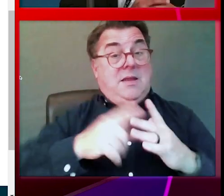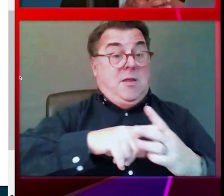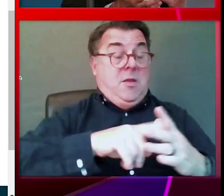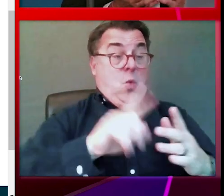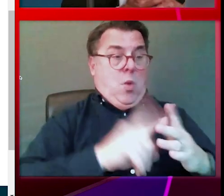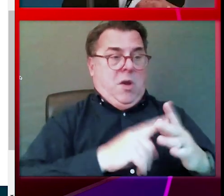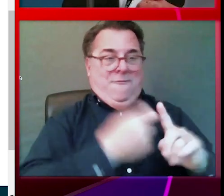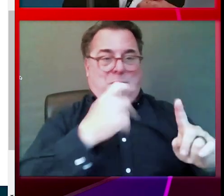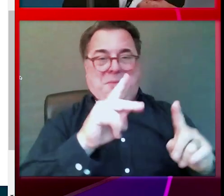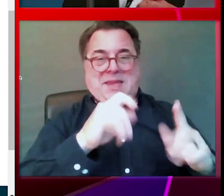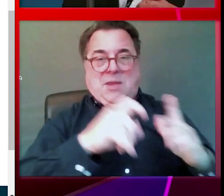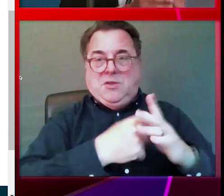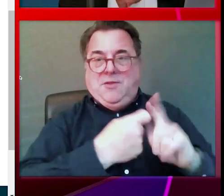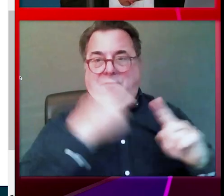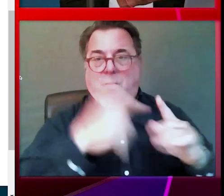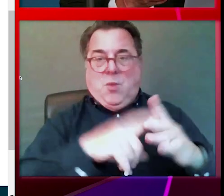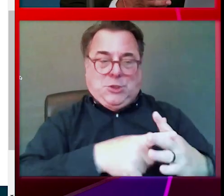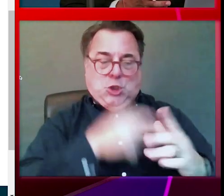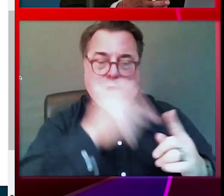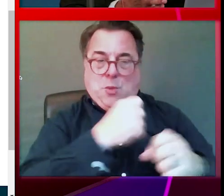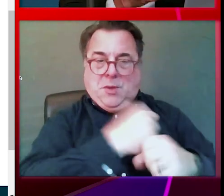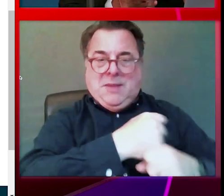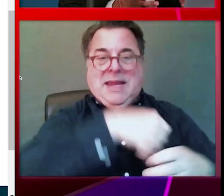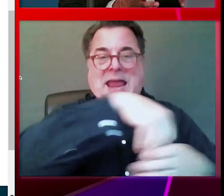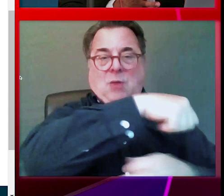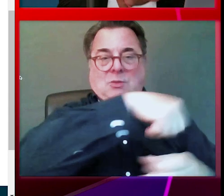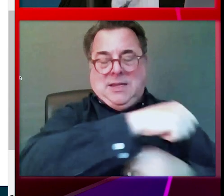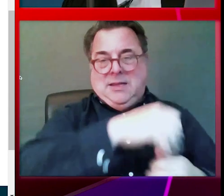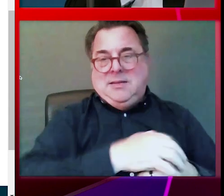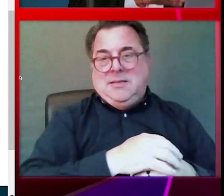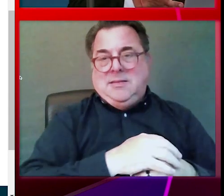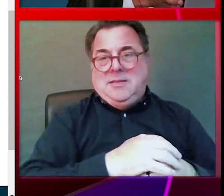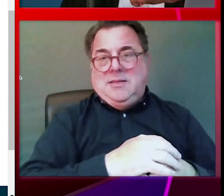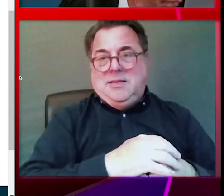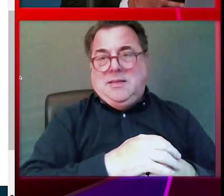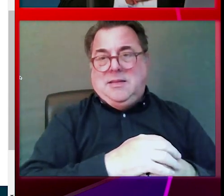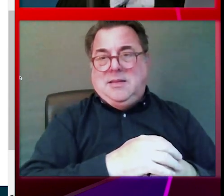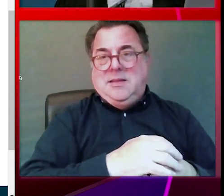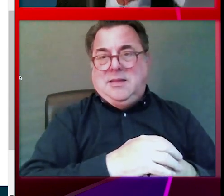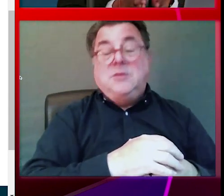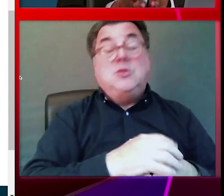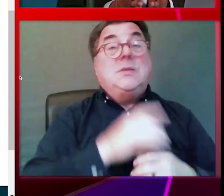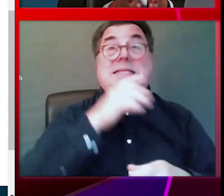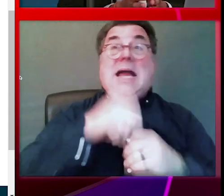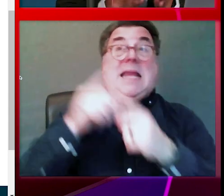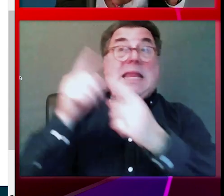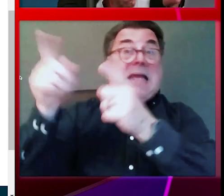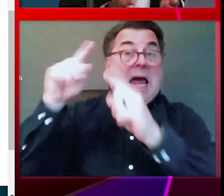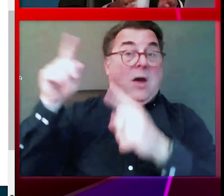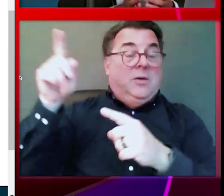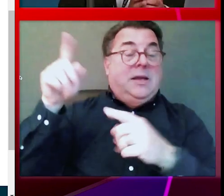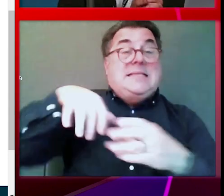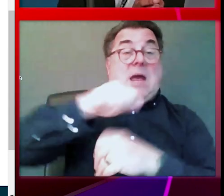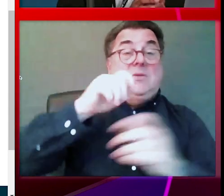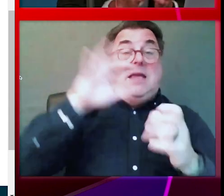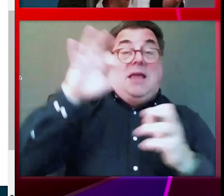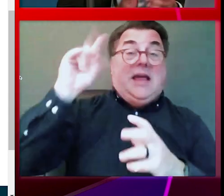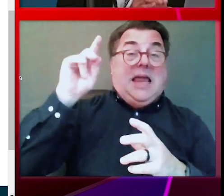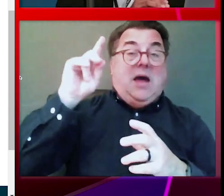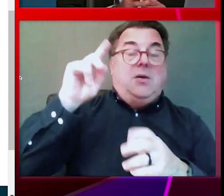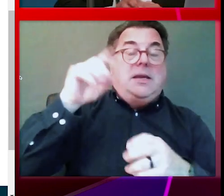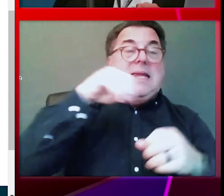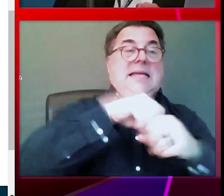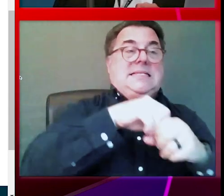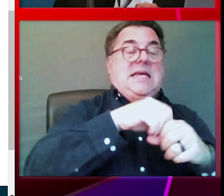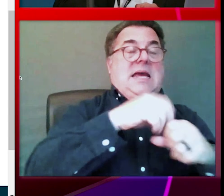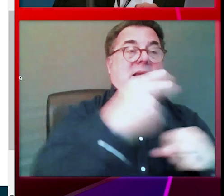That's where we see the external key store. And that tells you that the key is not in the cloud. It is outside the cloud within the customer data center, wherever